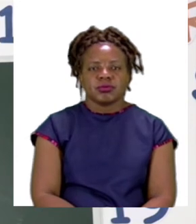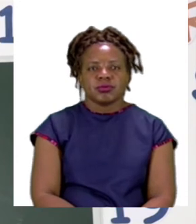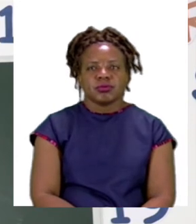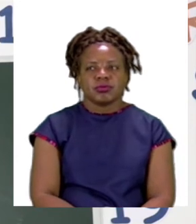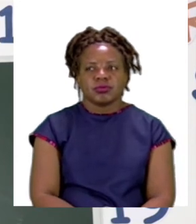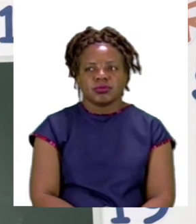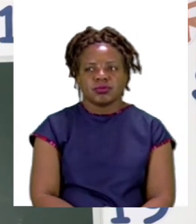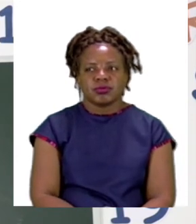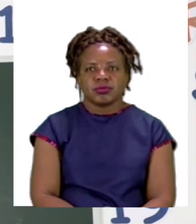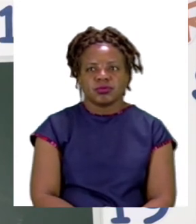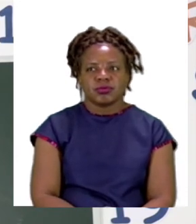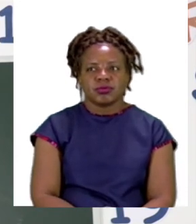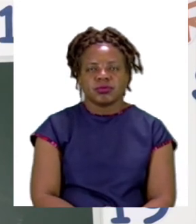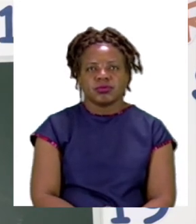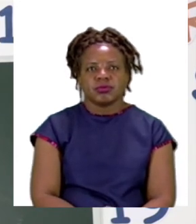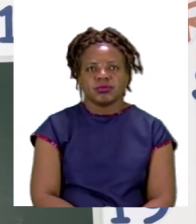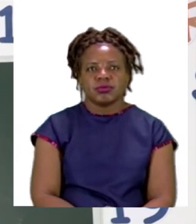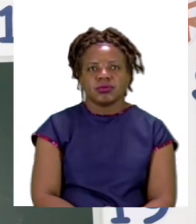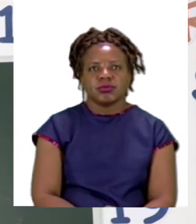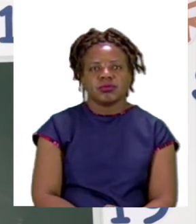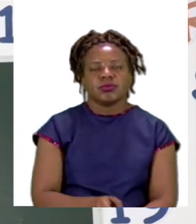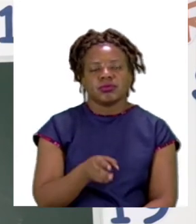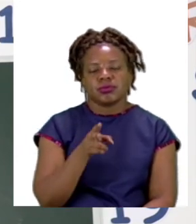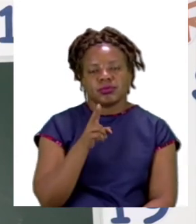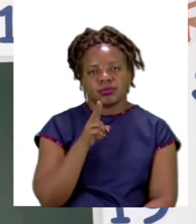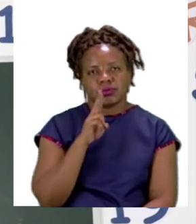final answer, boys and girls, is